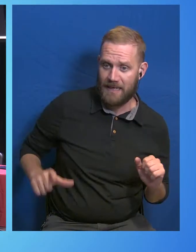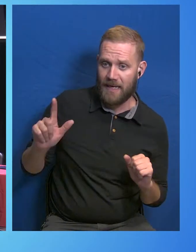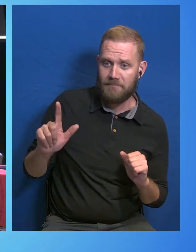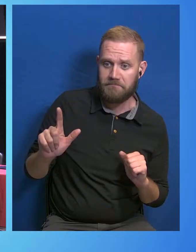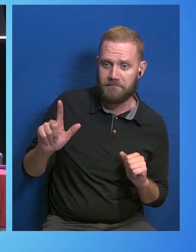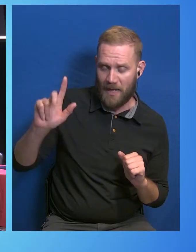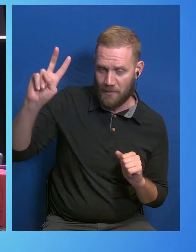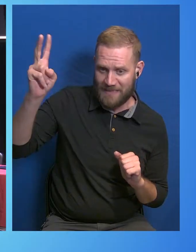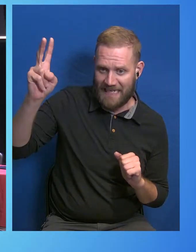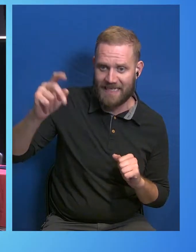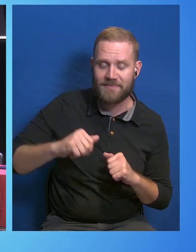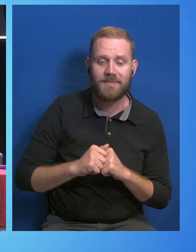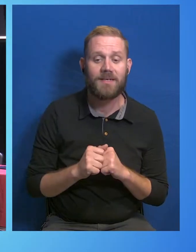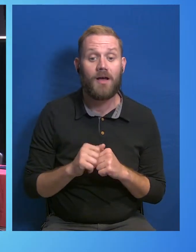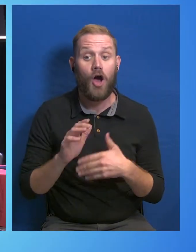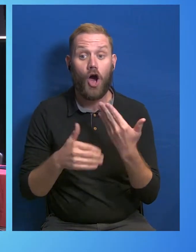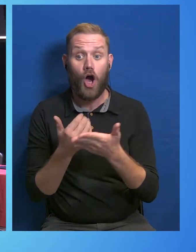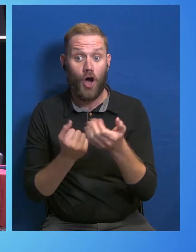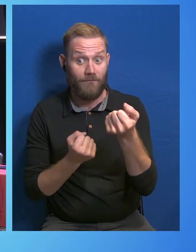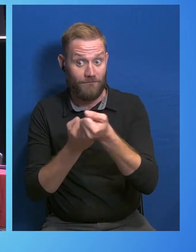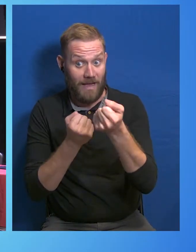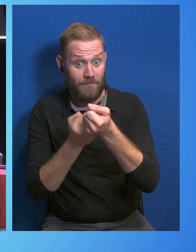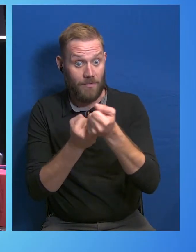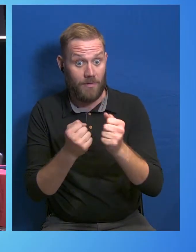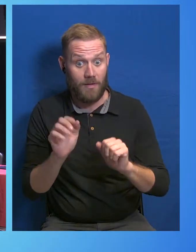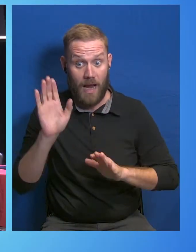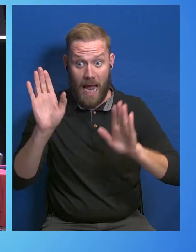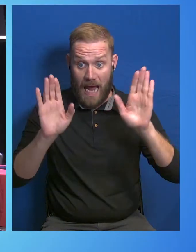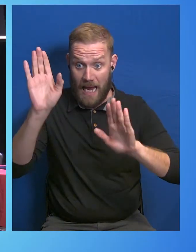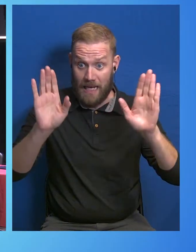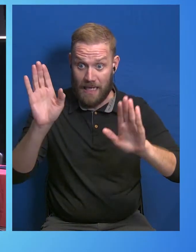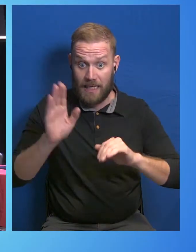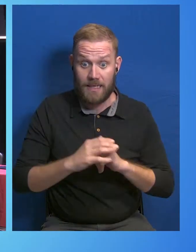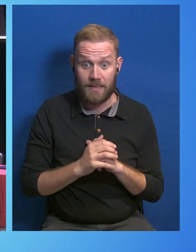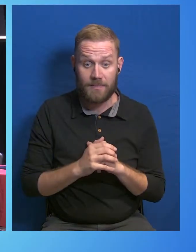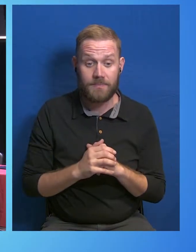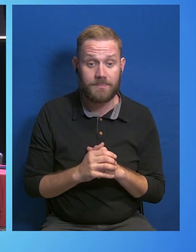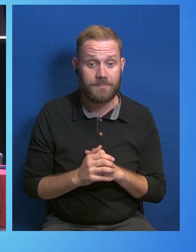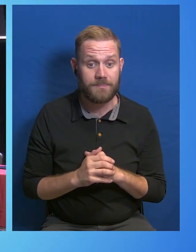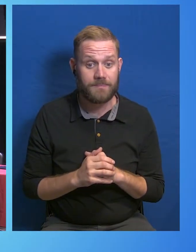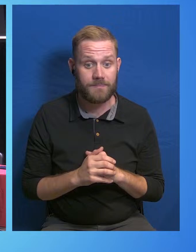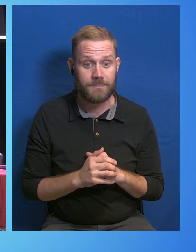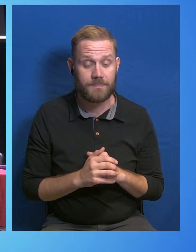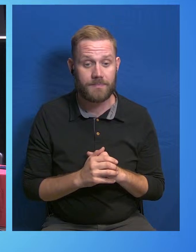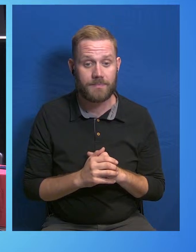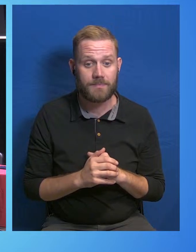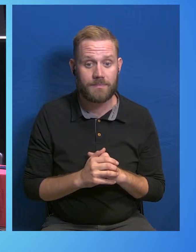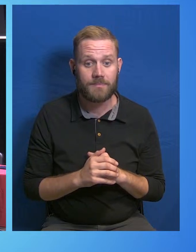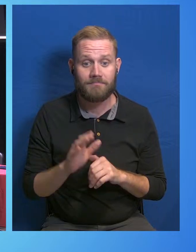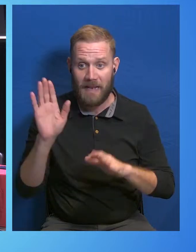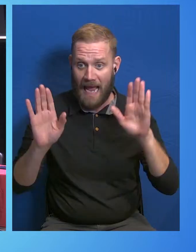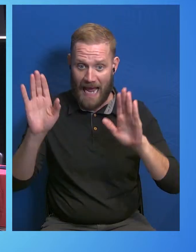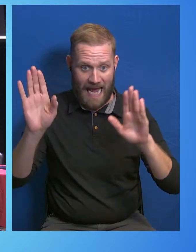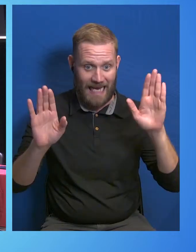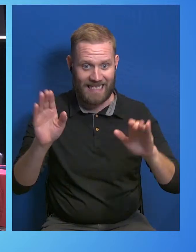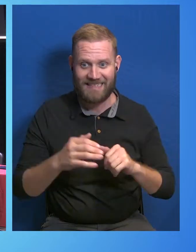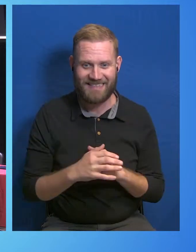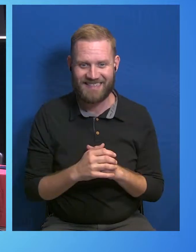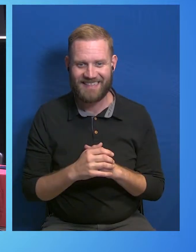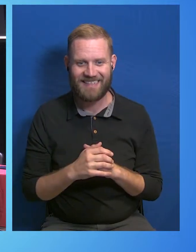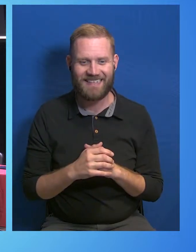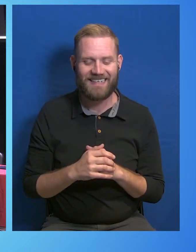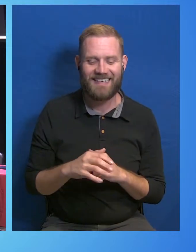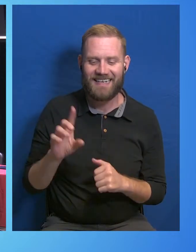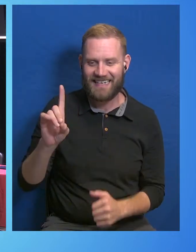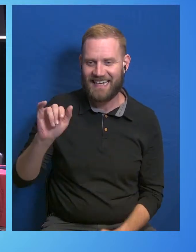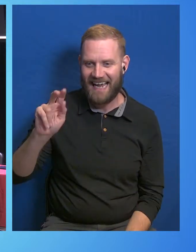motion. All in favor say aye. Aye. Aye. Aye.